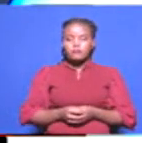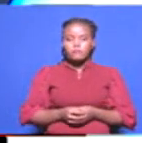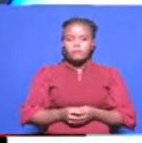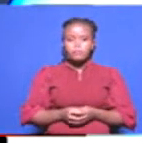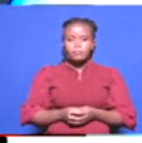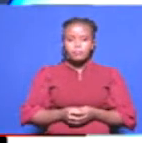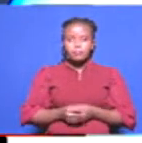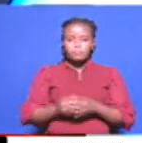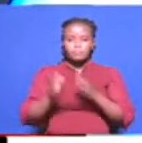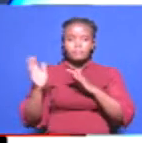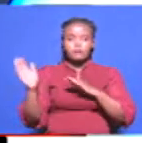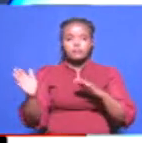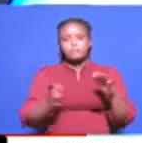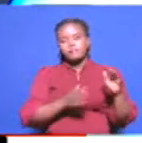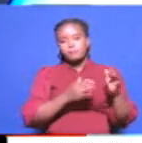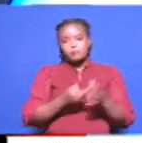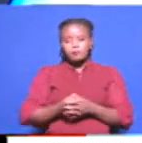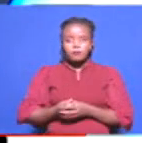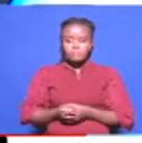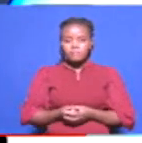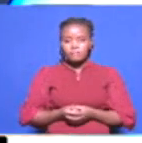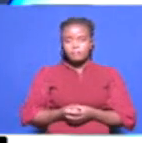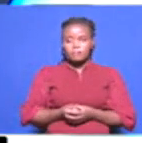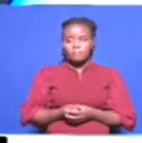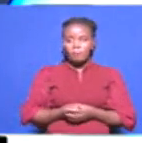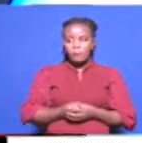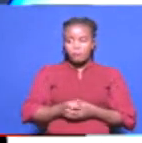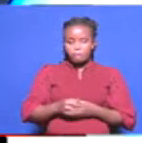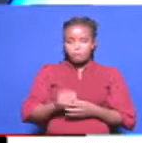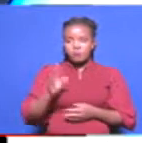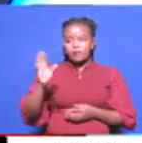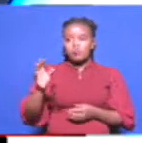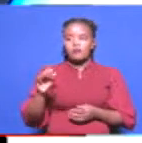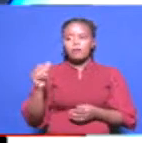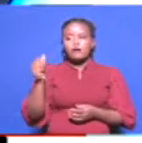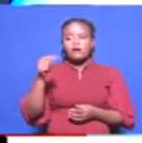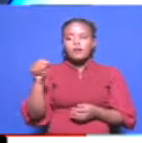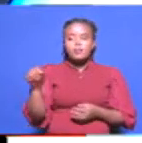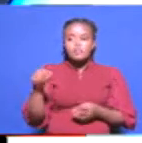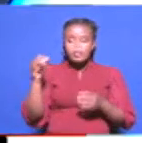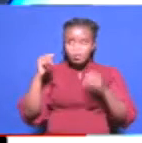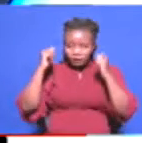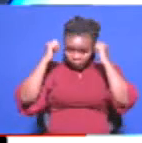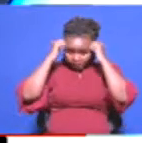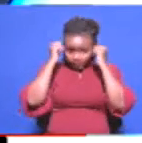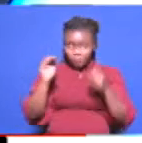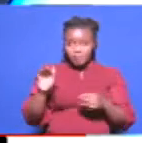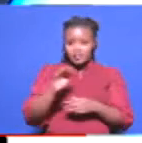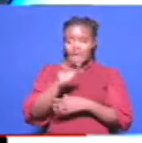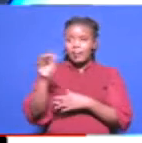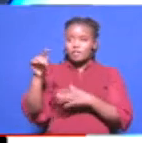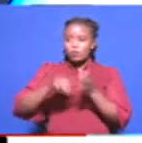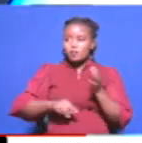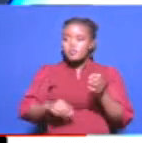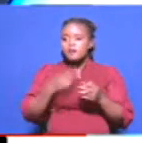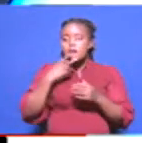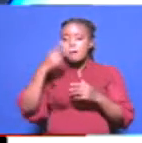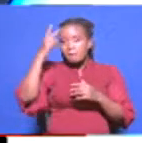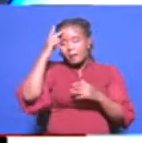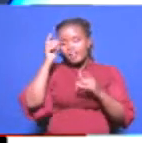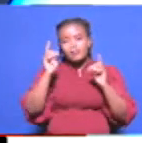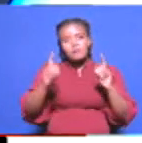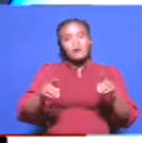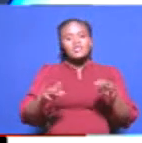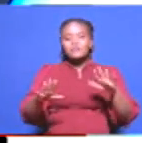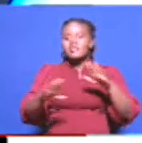Now on to matters education. Education Cabinet Secretary Professor George Magoha has urged parents to be contented with the